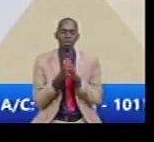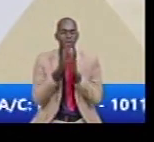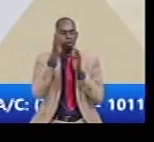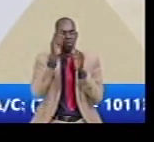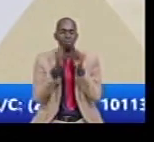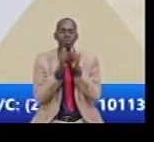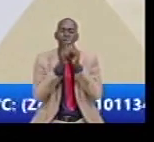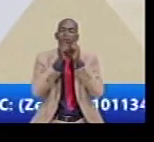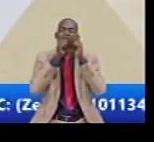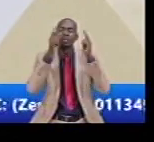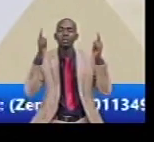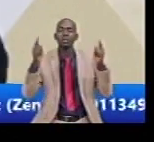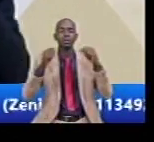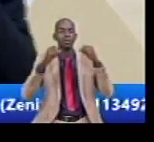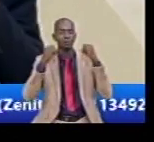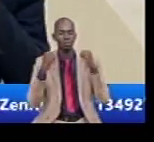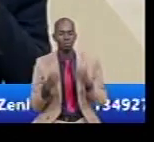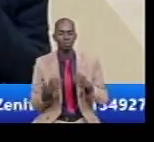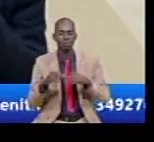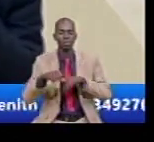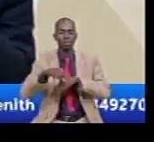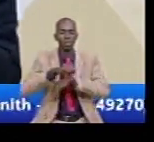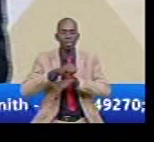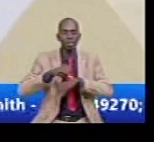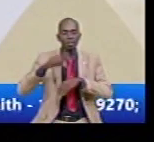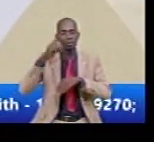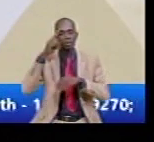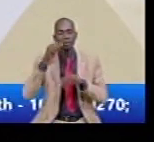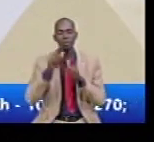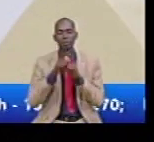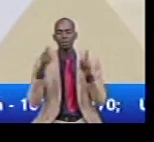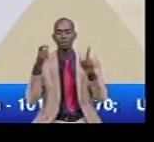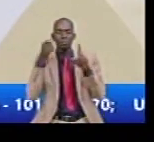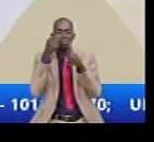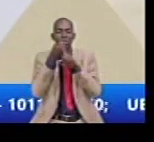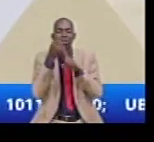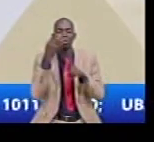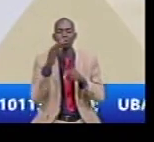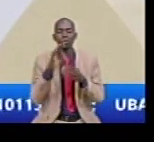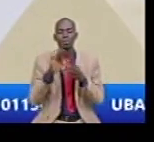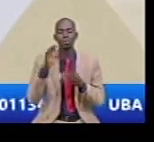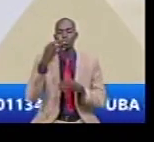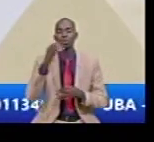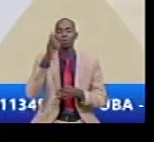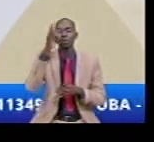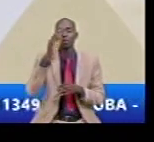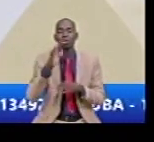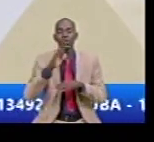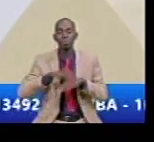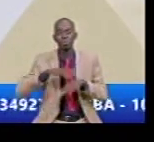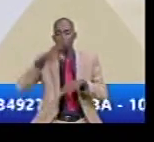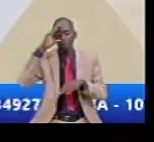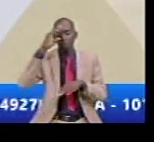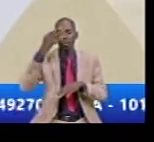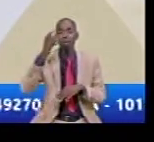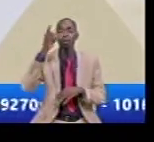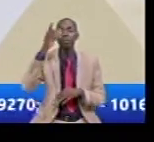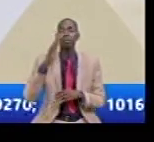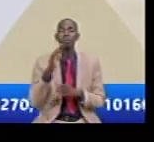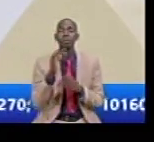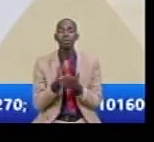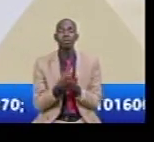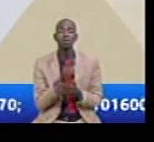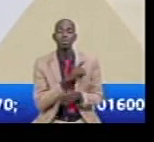greater impartation of the Spirit of God upon thee, that the Lord will rain much of